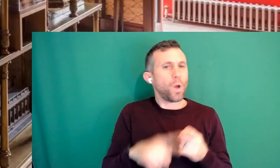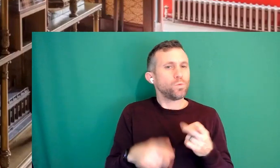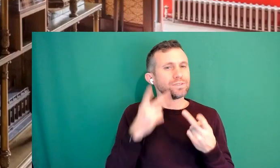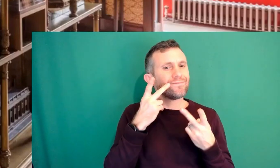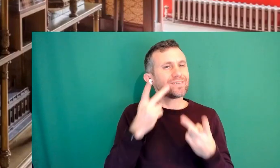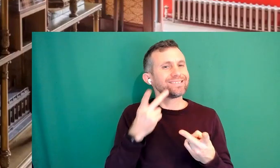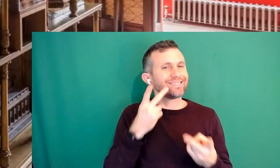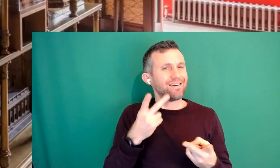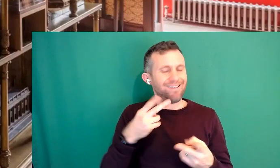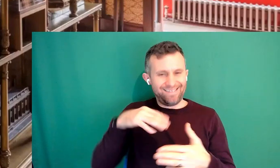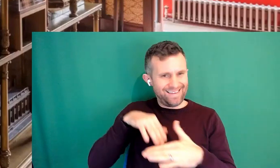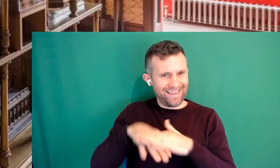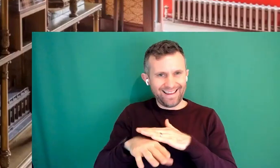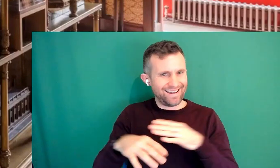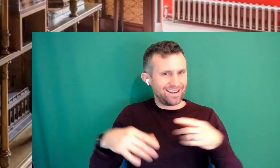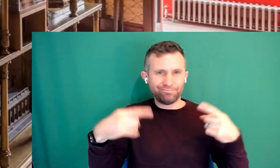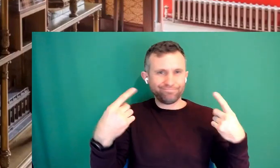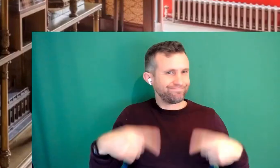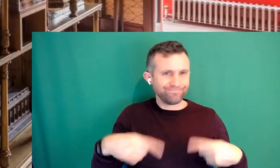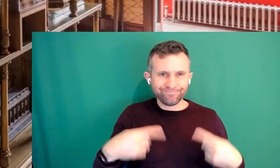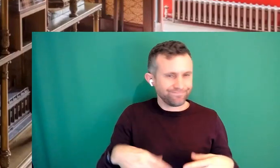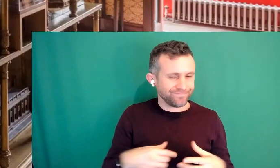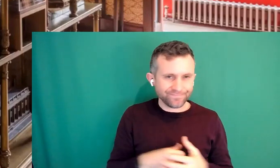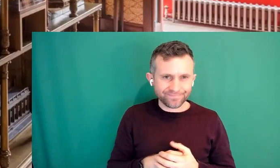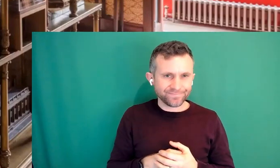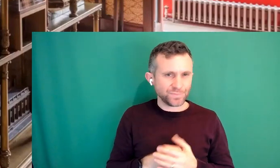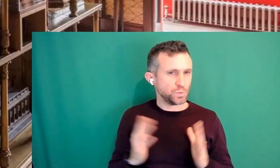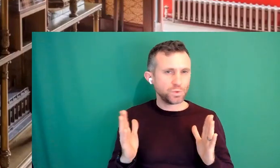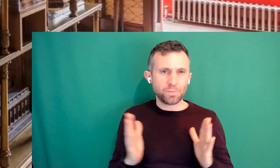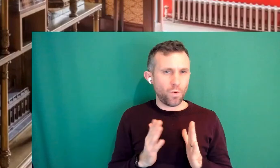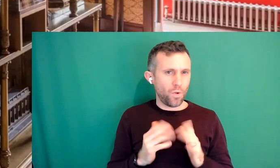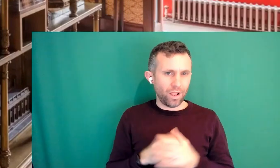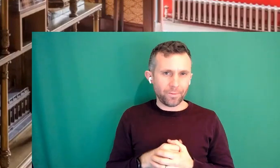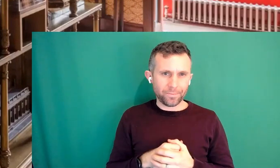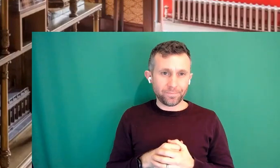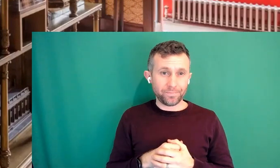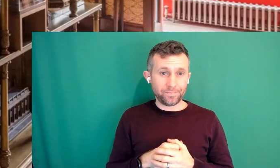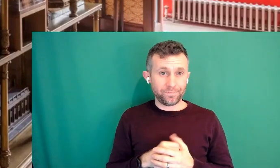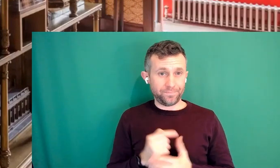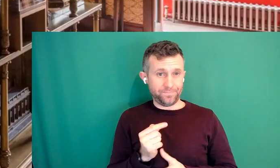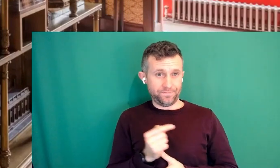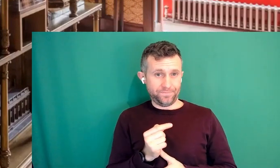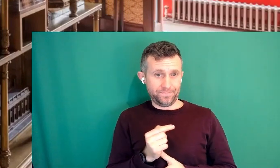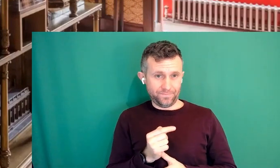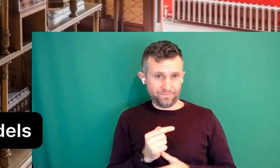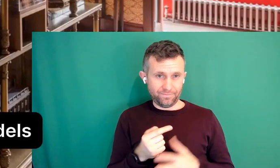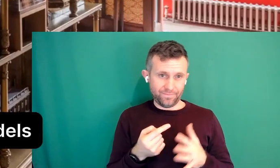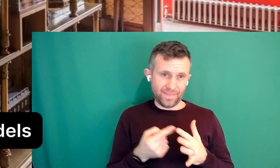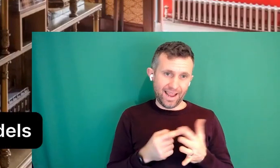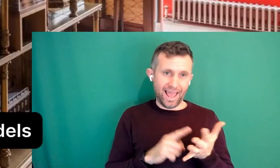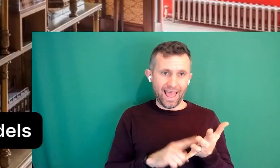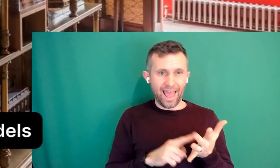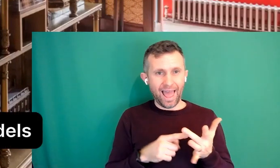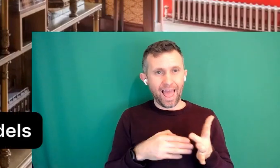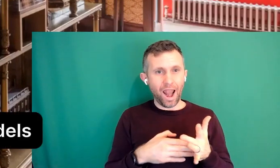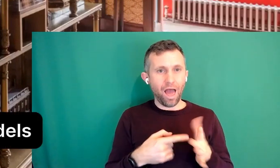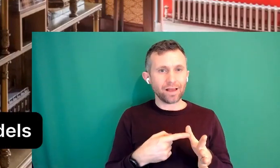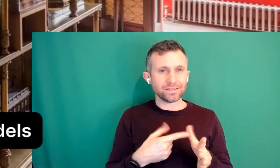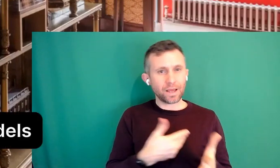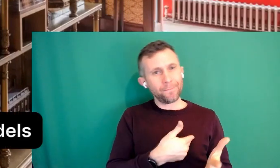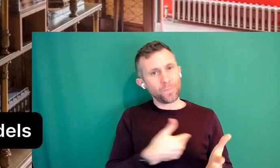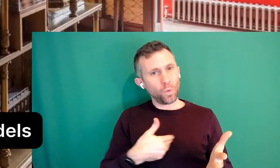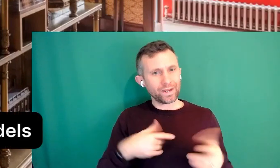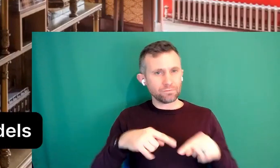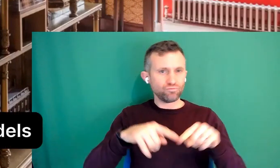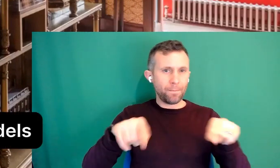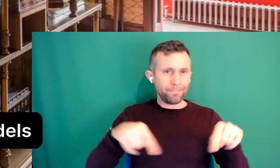The red wall paint and wallpaper soften the light from the stained glass windows, allowing you to take in the